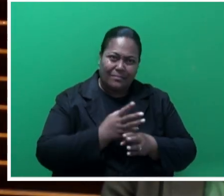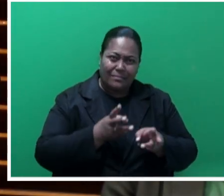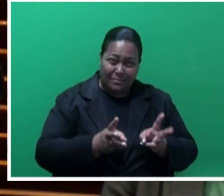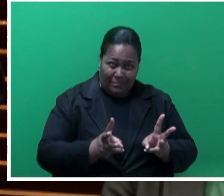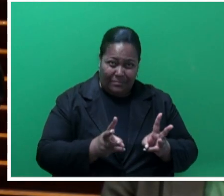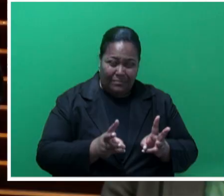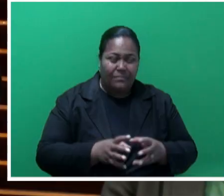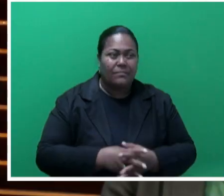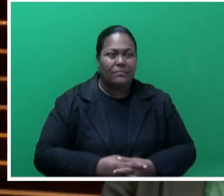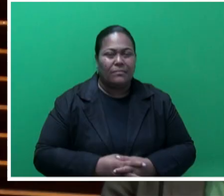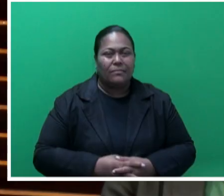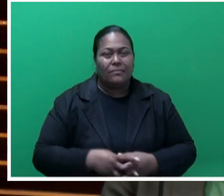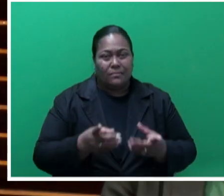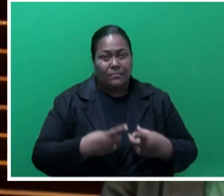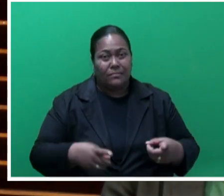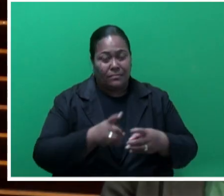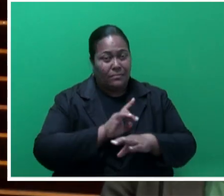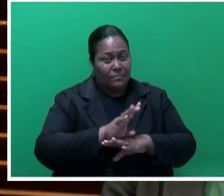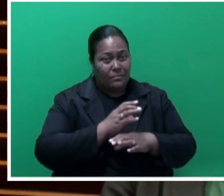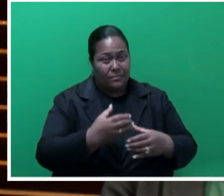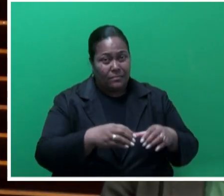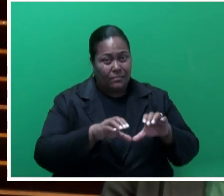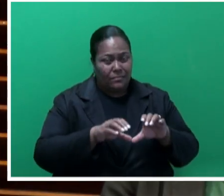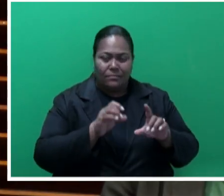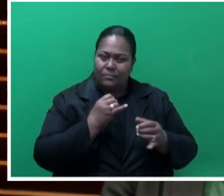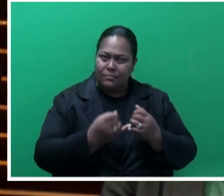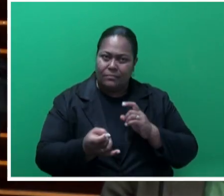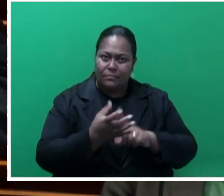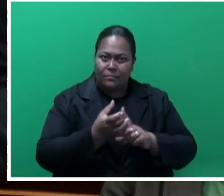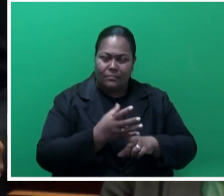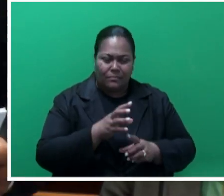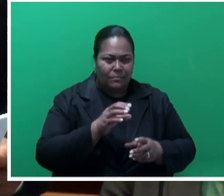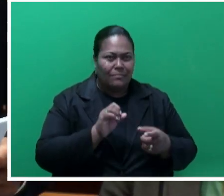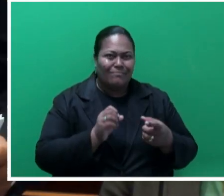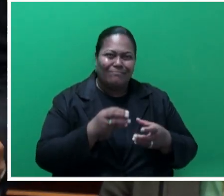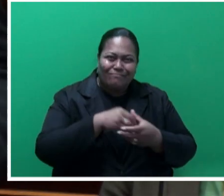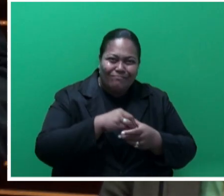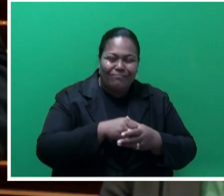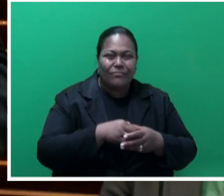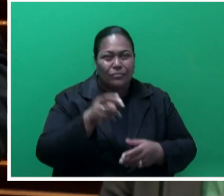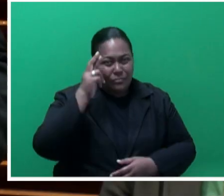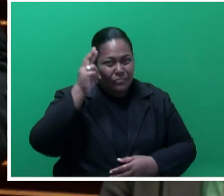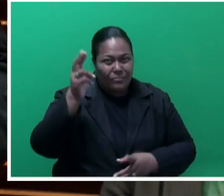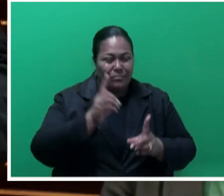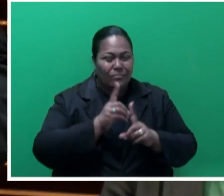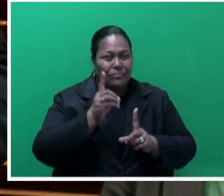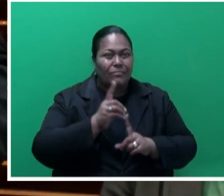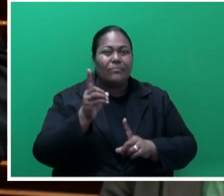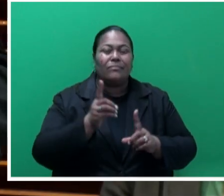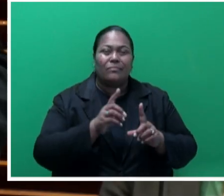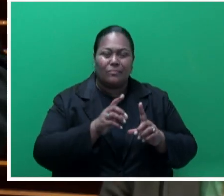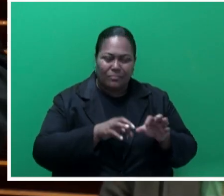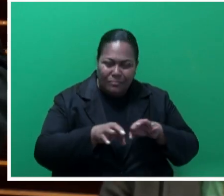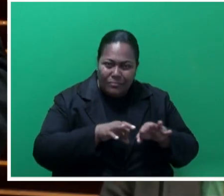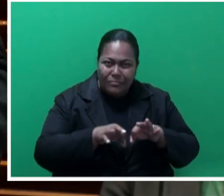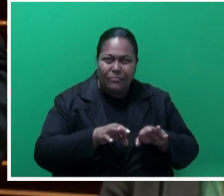The District Advisory Council is a crucial component of the rural development framework. It plays an important role in